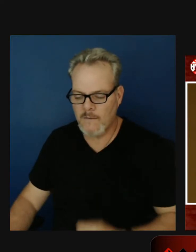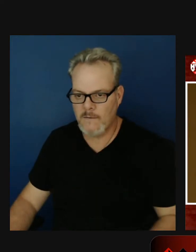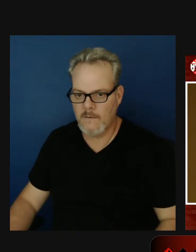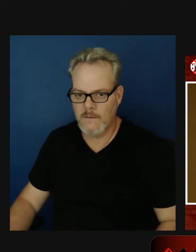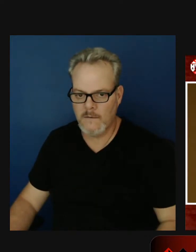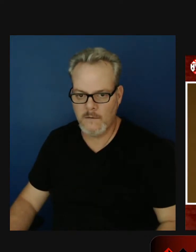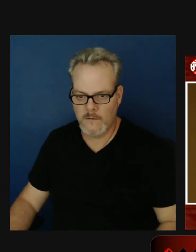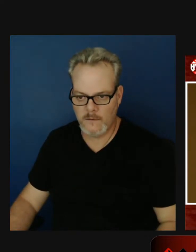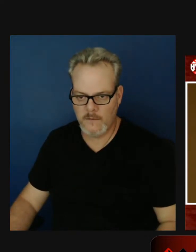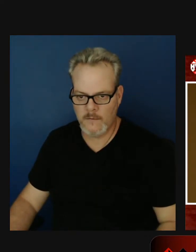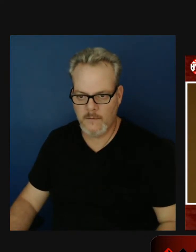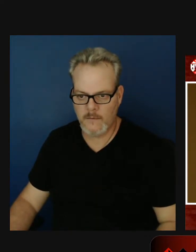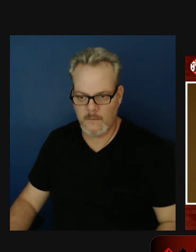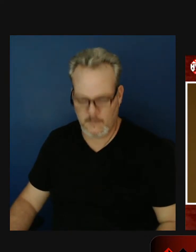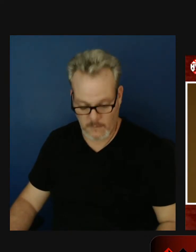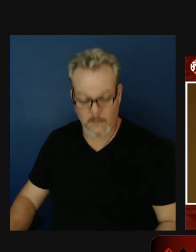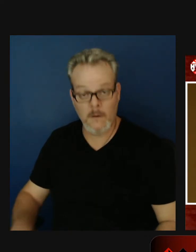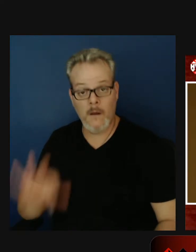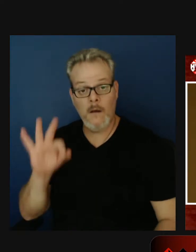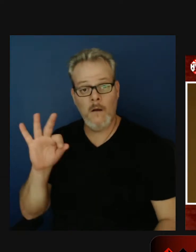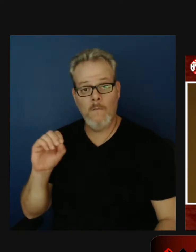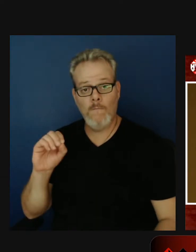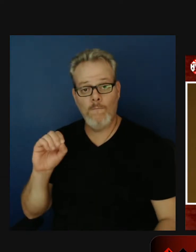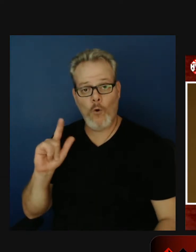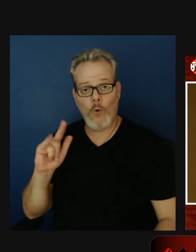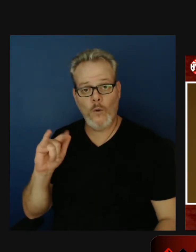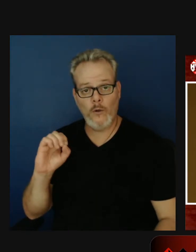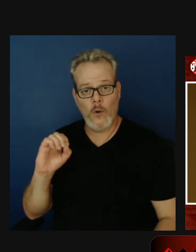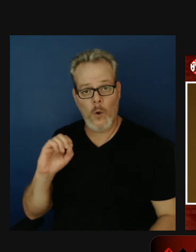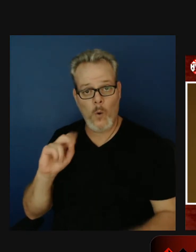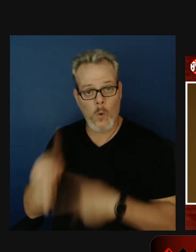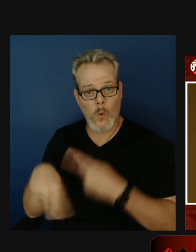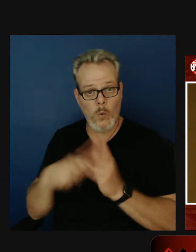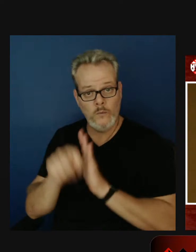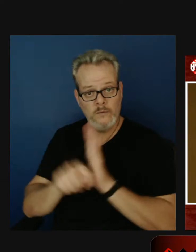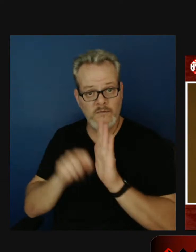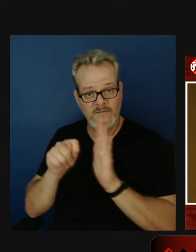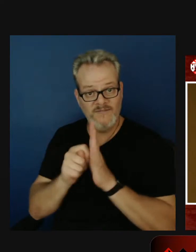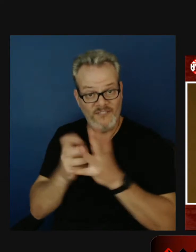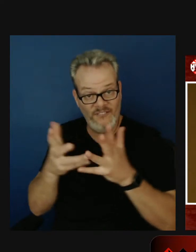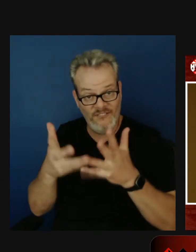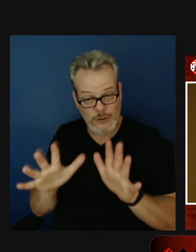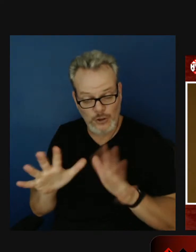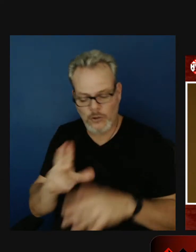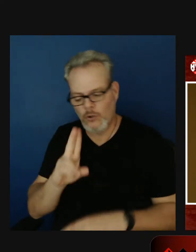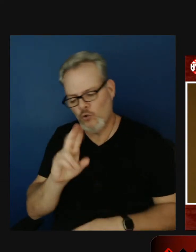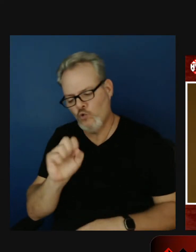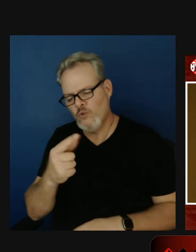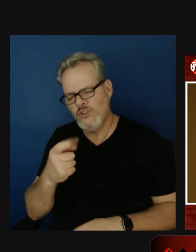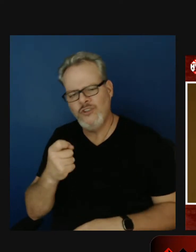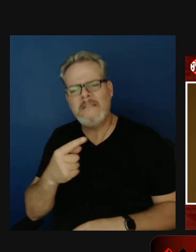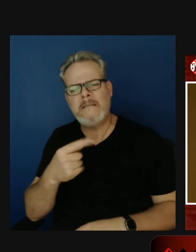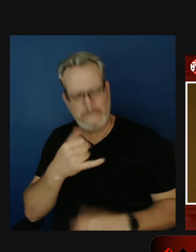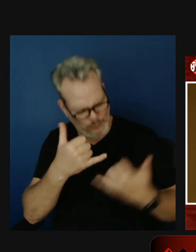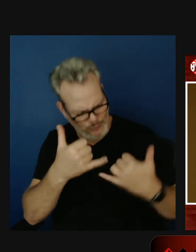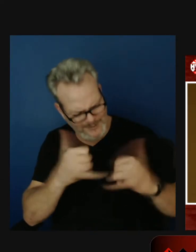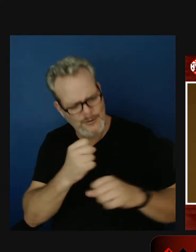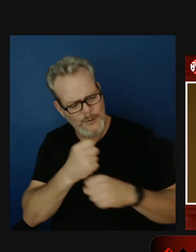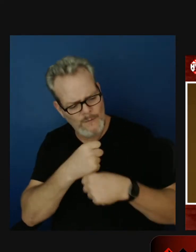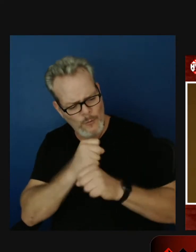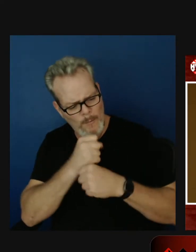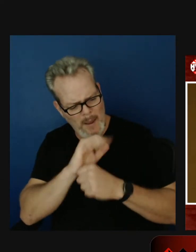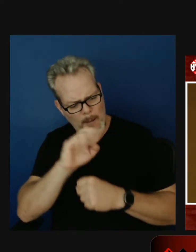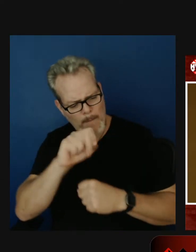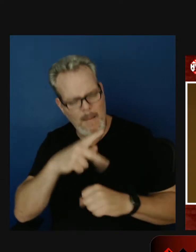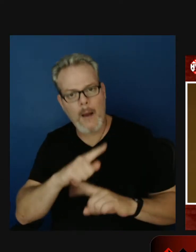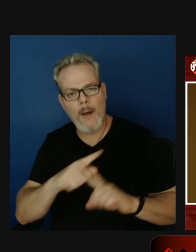But after the folio series ended, I mean, the USGS was like, well, we still need to make maps, but maybe the right